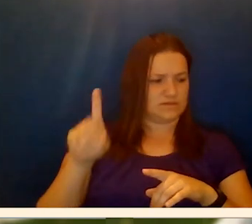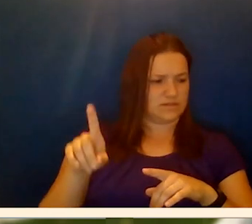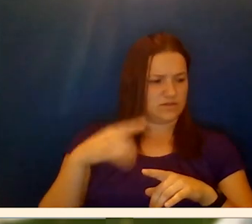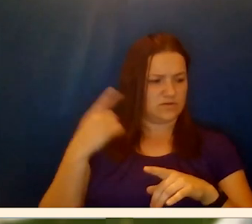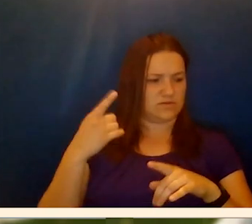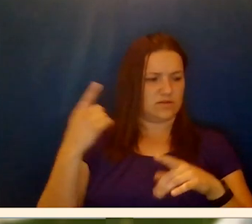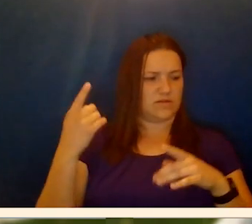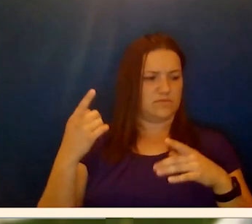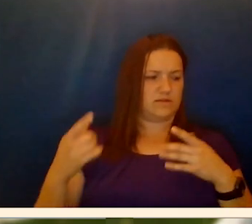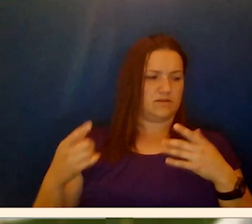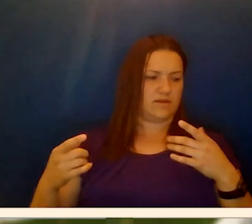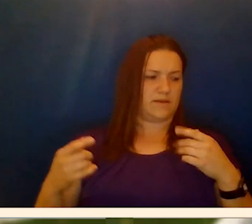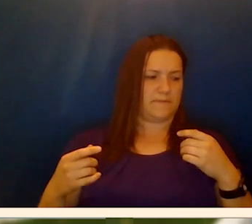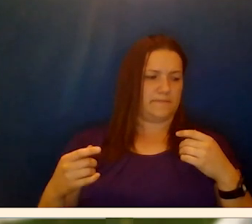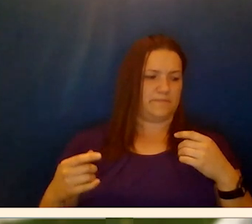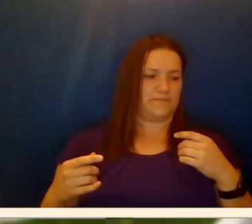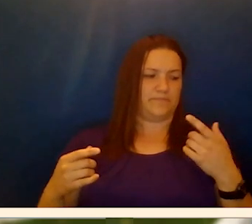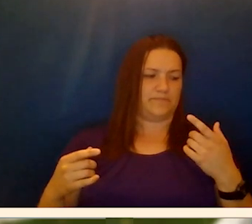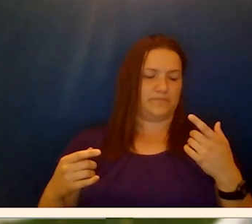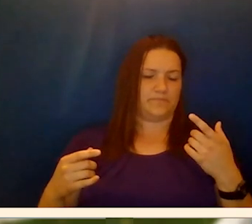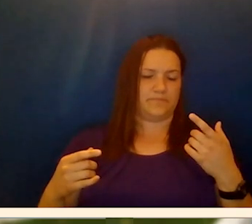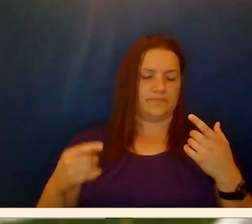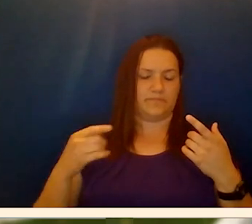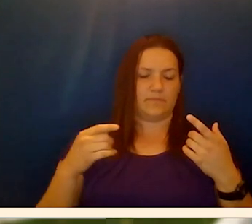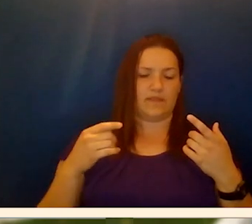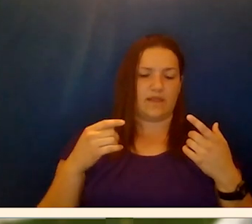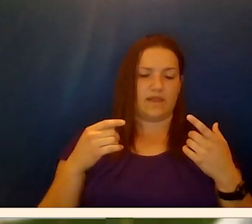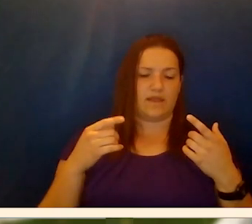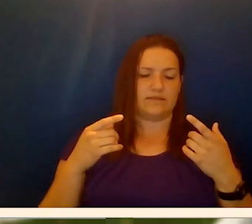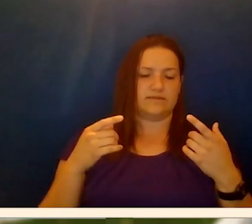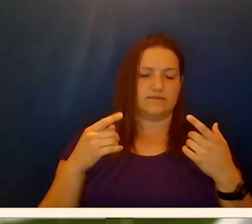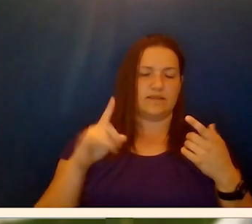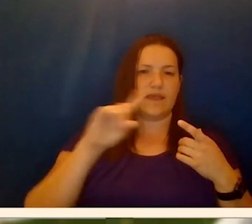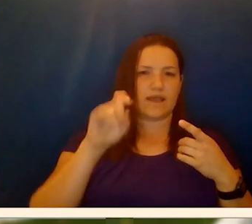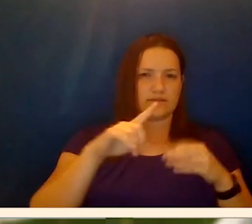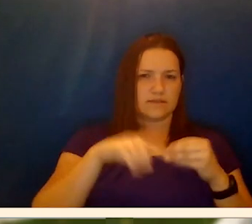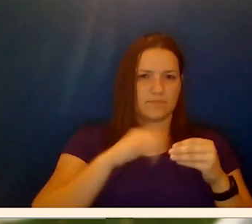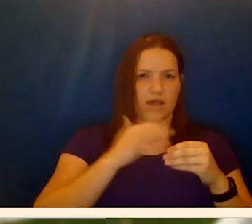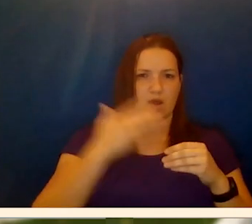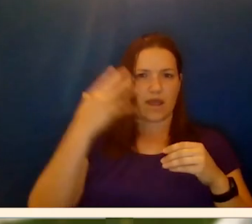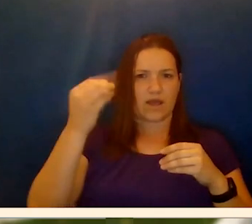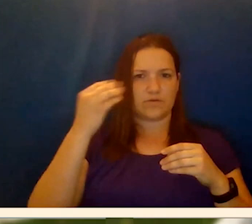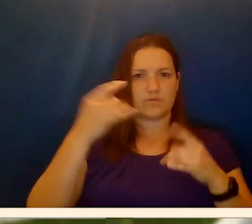District, and asked about our outdoor masking policy. And I indicated to